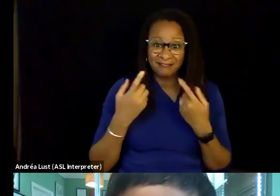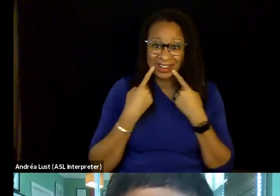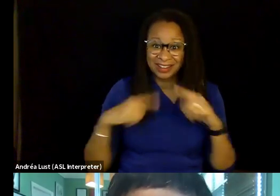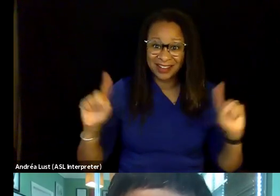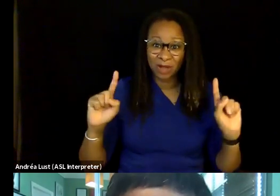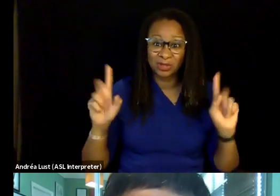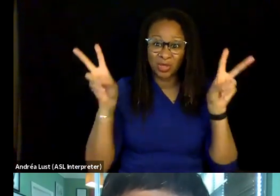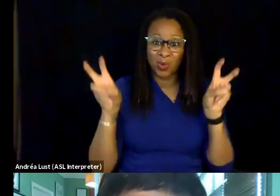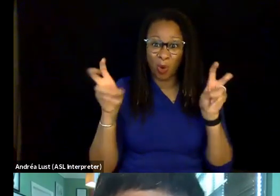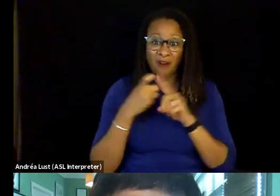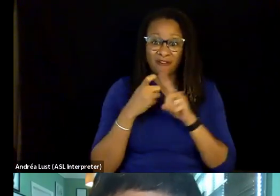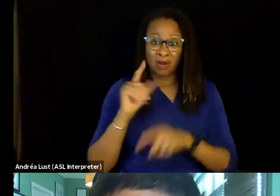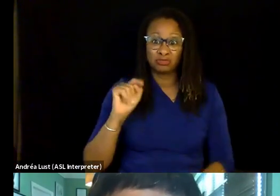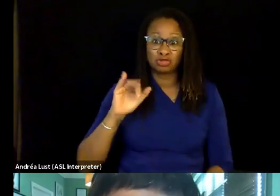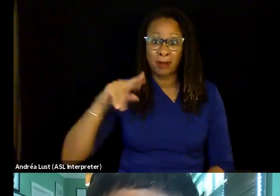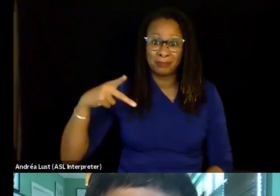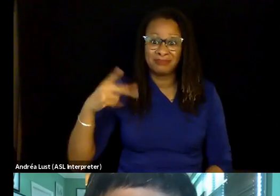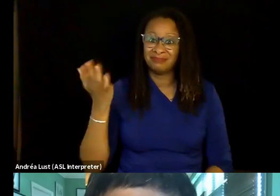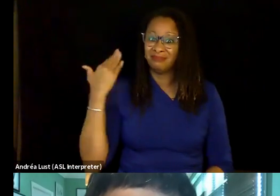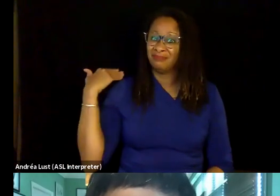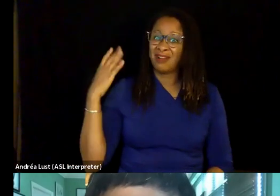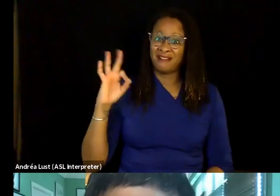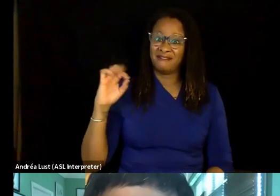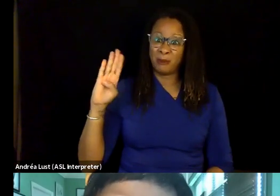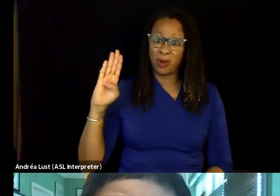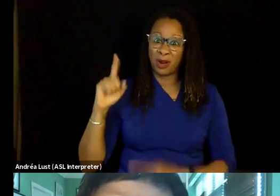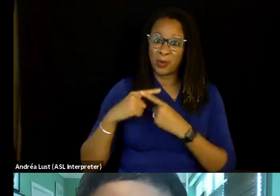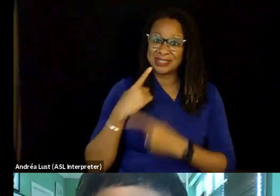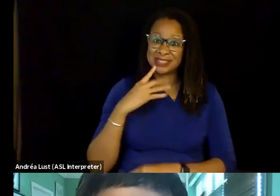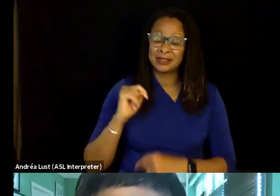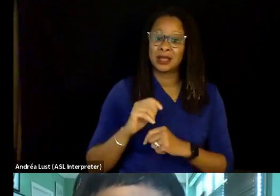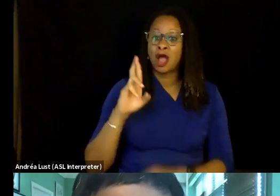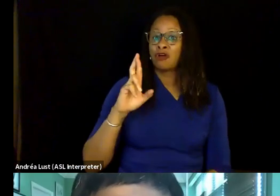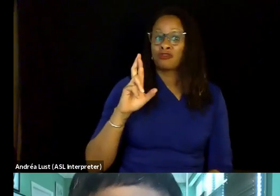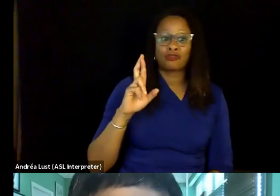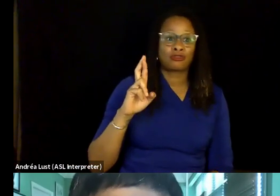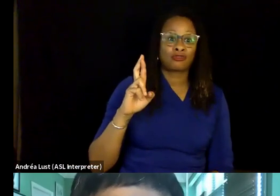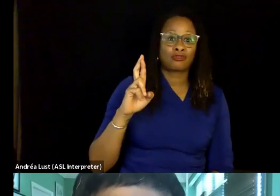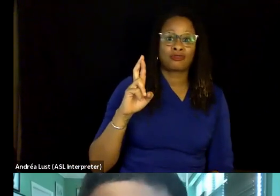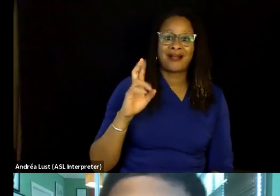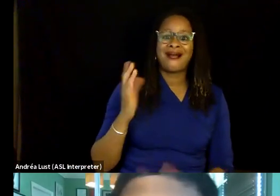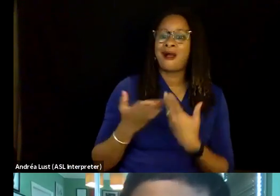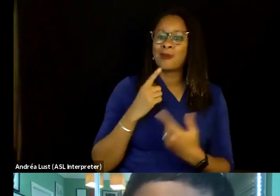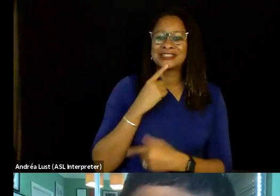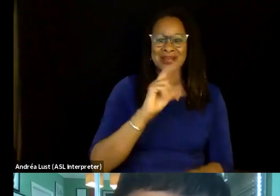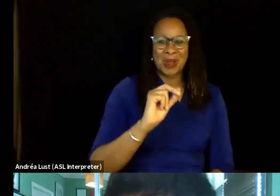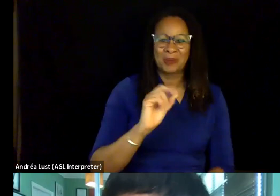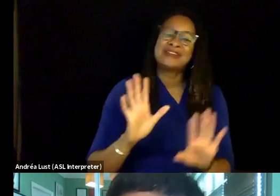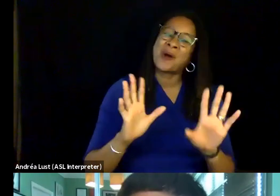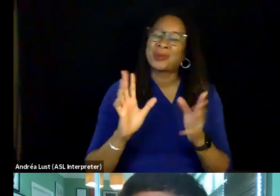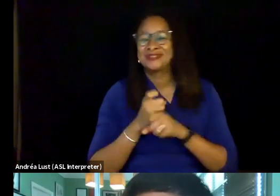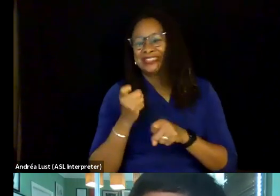that quote from Trump much earlier in February when he said it? Ramona and I. So I almost said no to Ramona. No, I never. I didn't